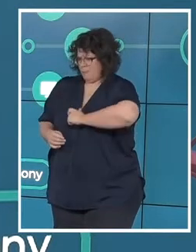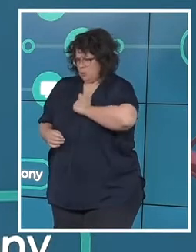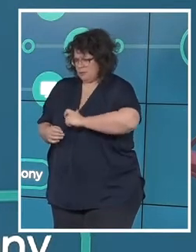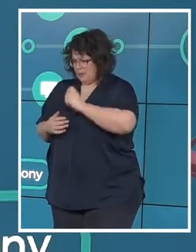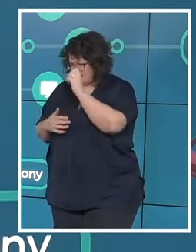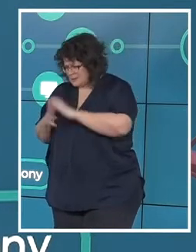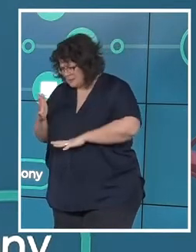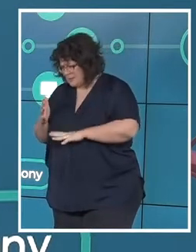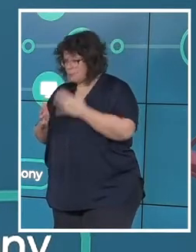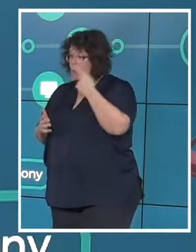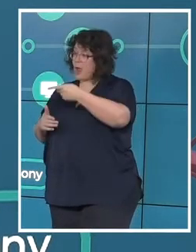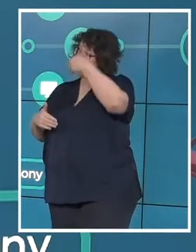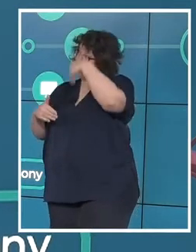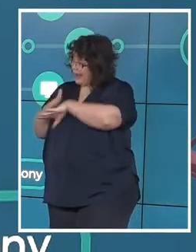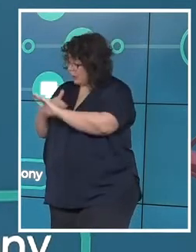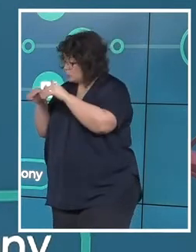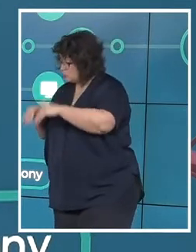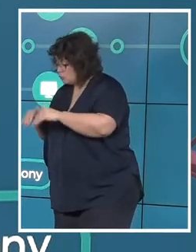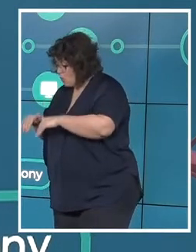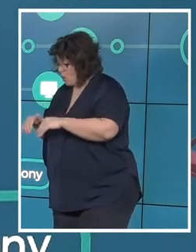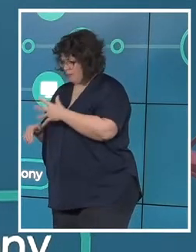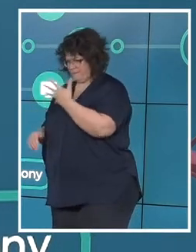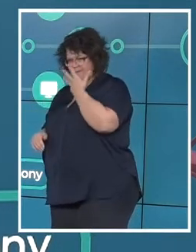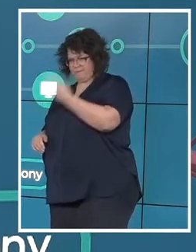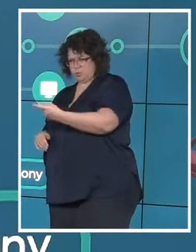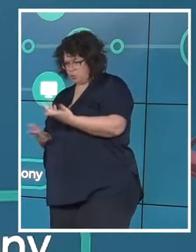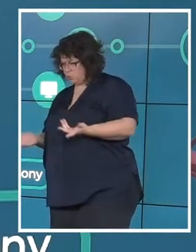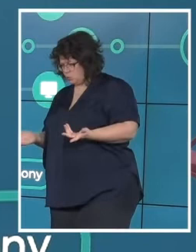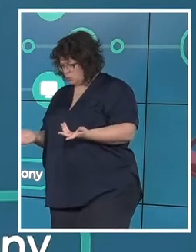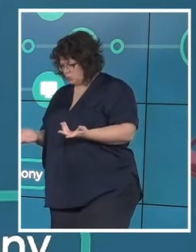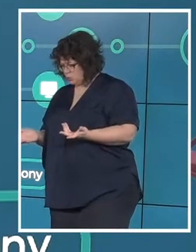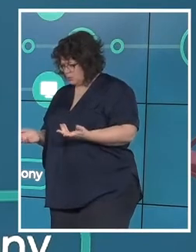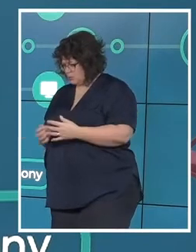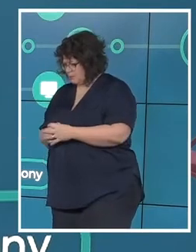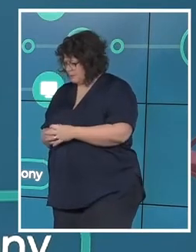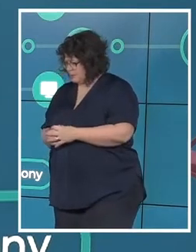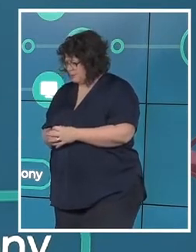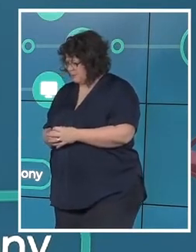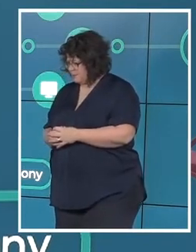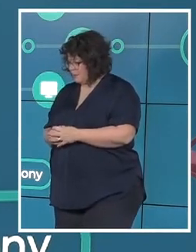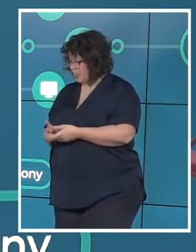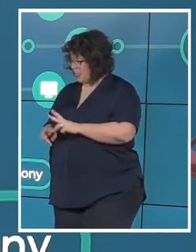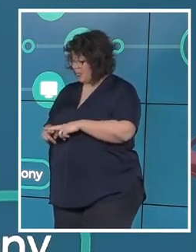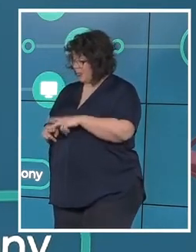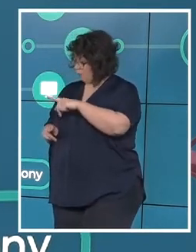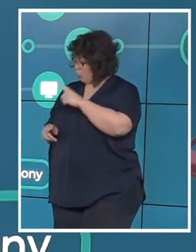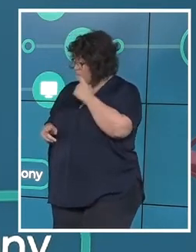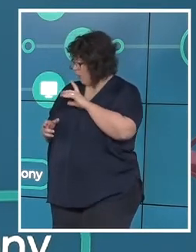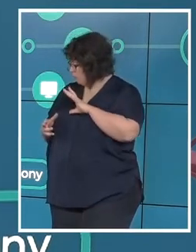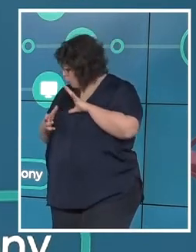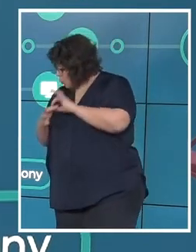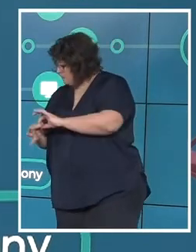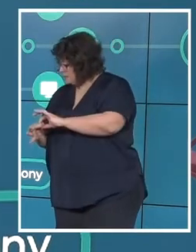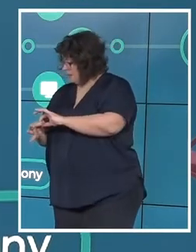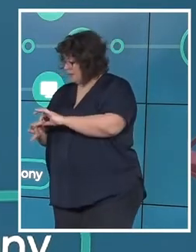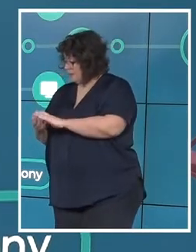if you've opted in to allow them to understand that you're in that store and they can have a richer contextual conversation with you and even give